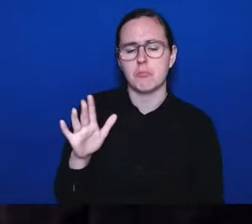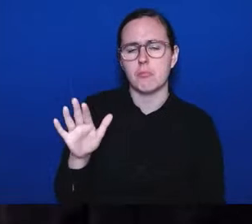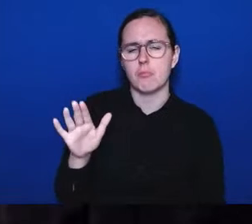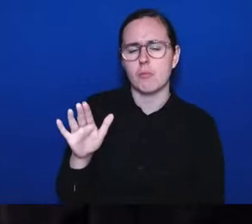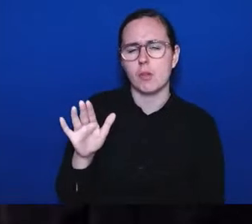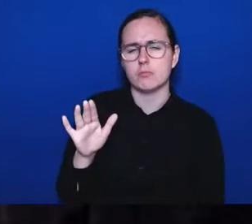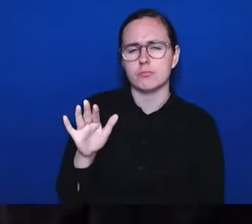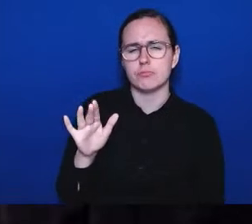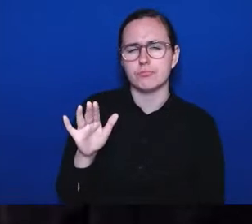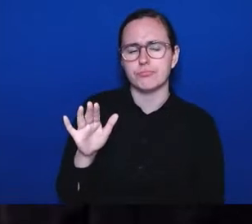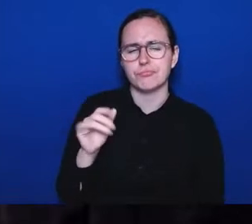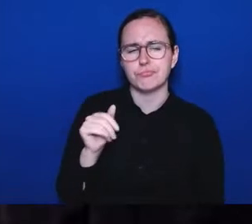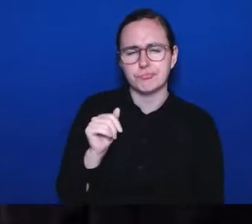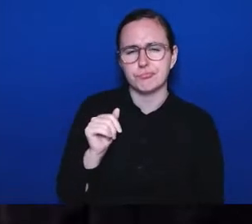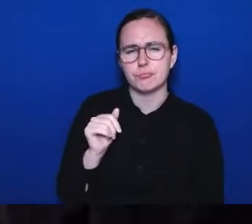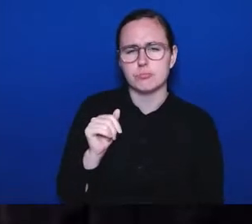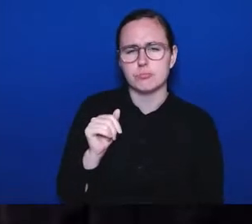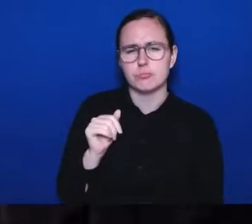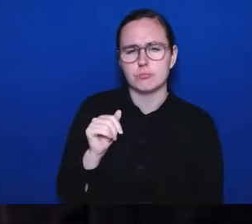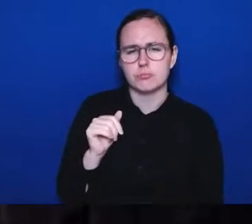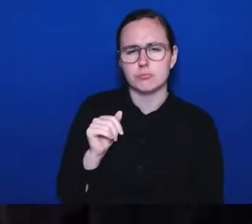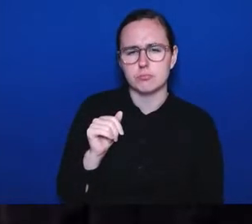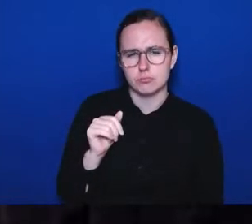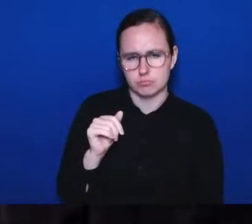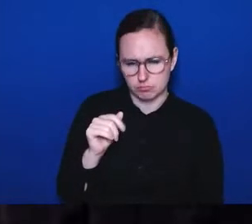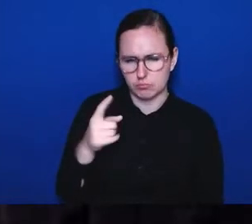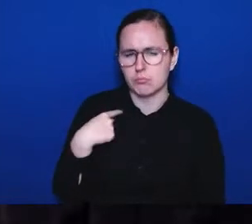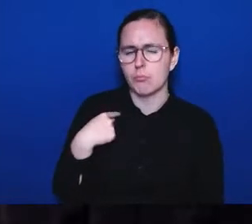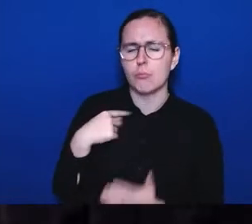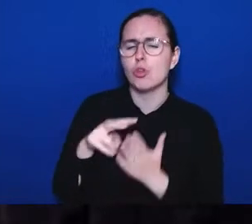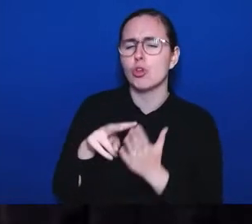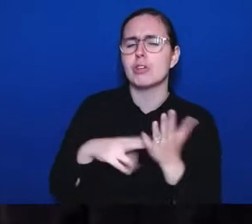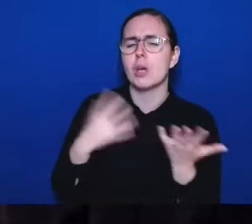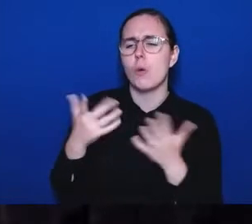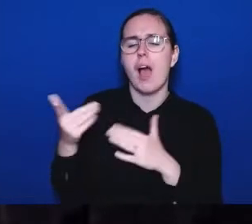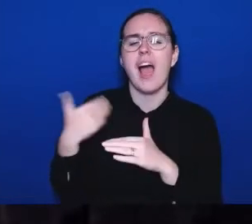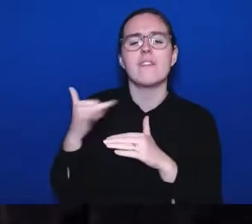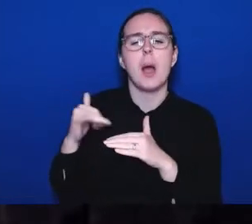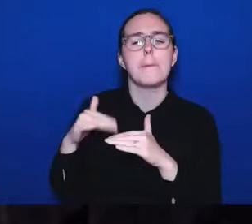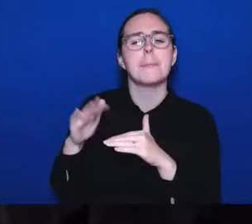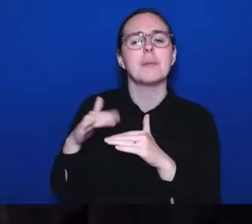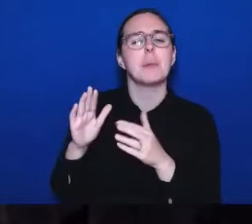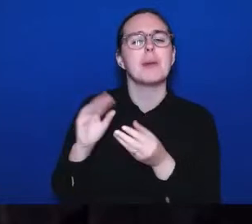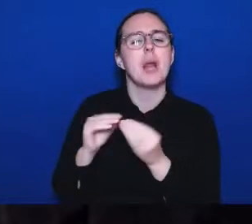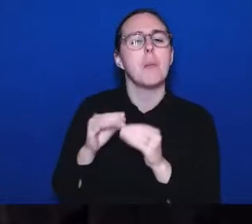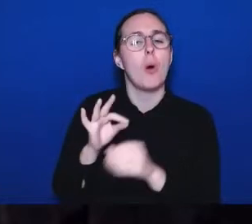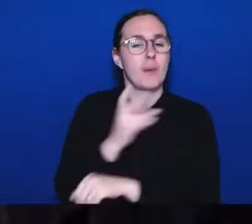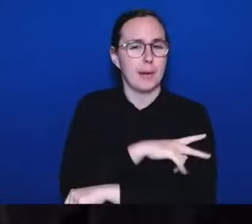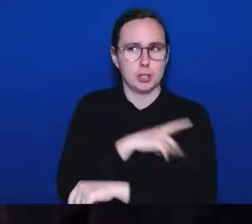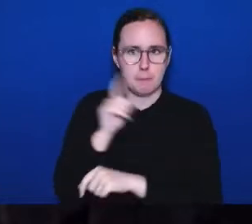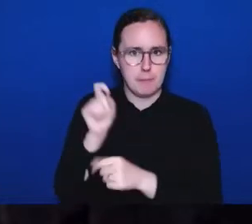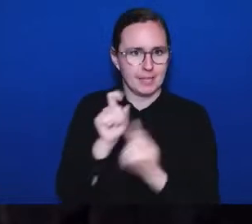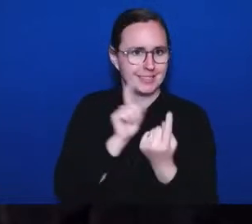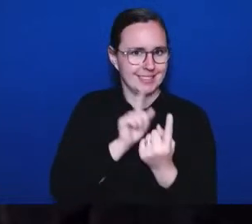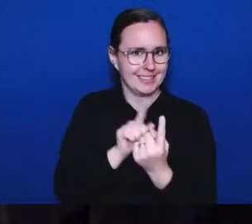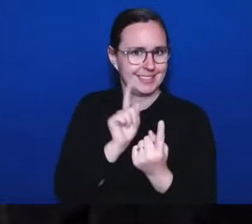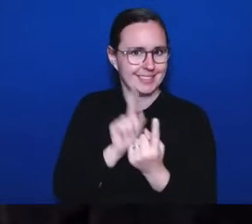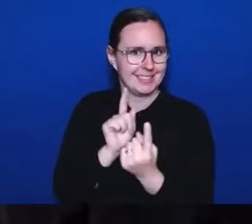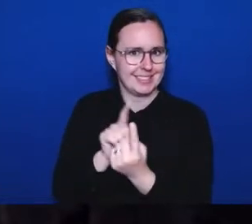there's a minimum number of patients you have to see, but there isn't a max. And so if you exceed